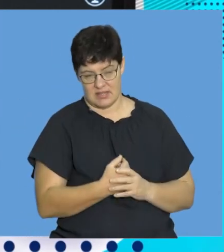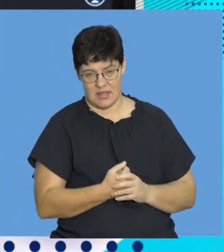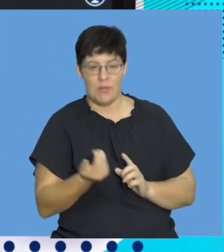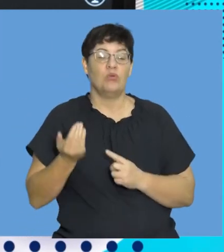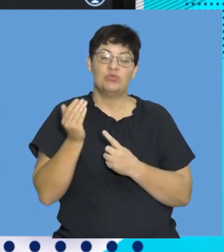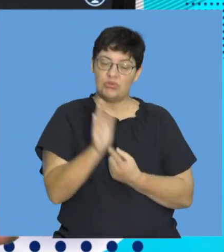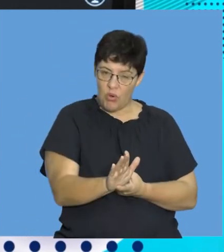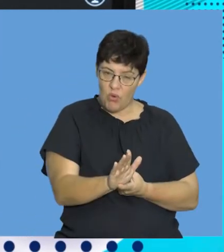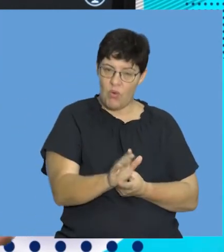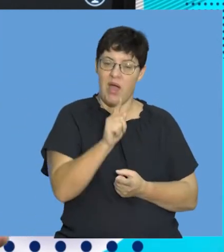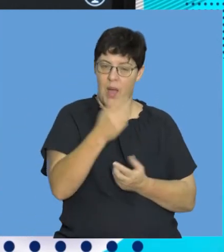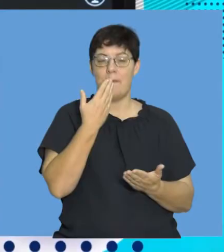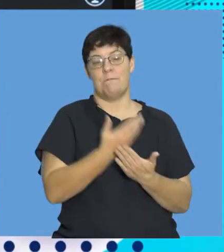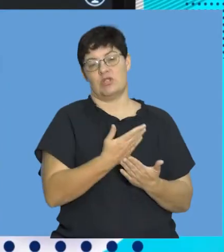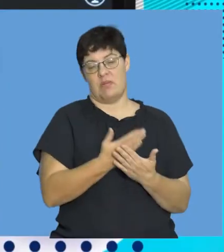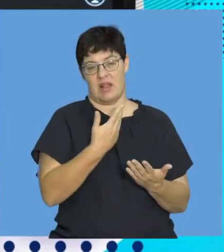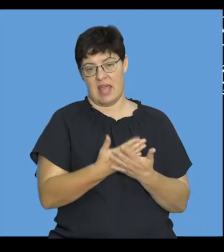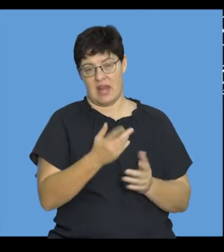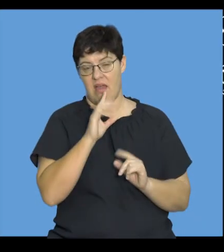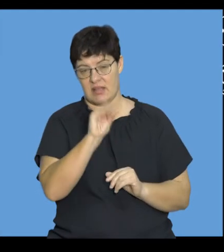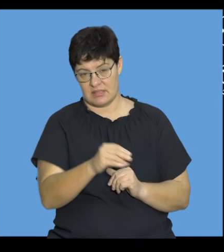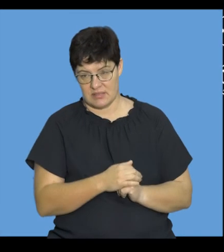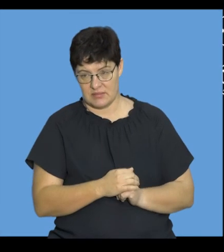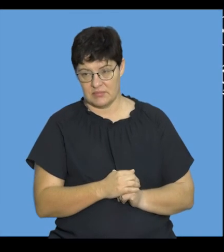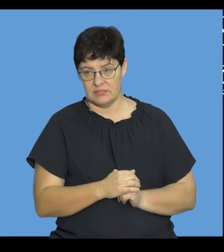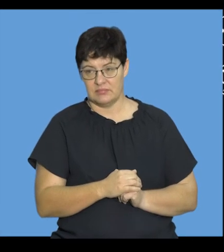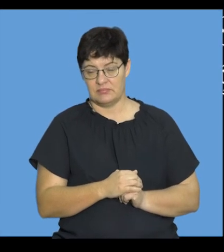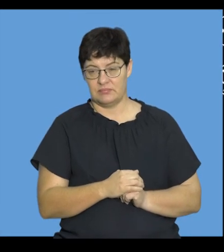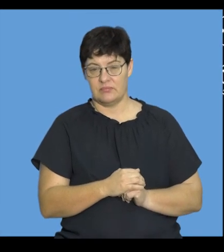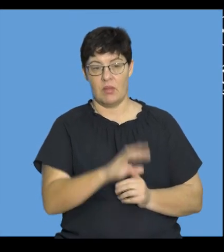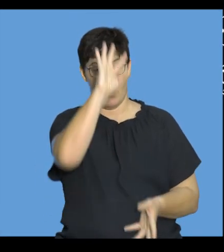is a possible examination question. You now total